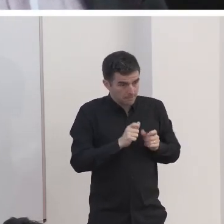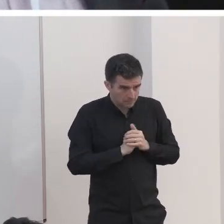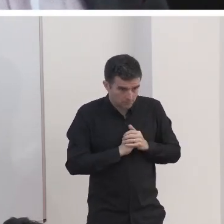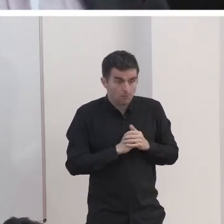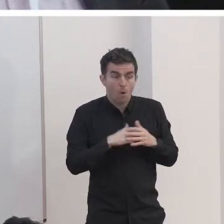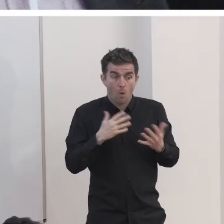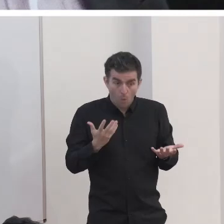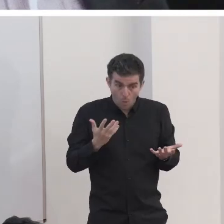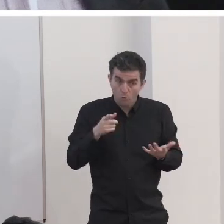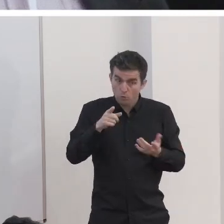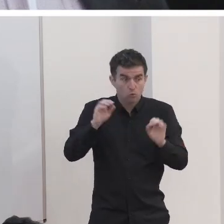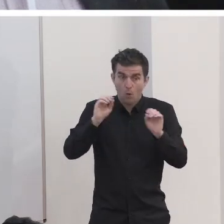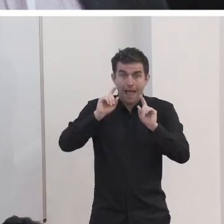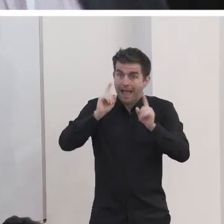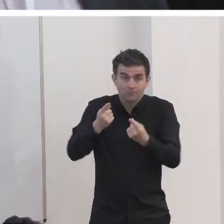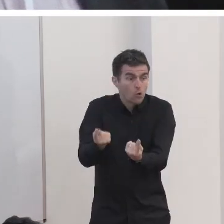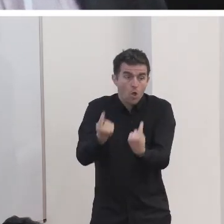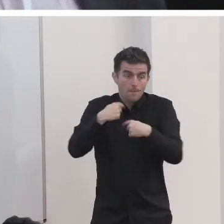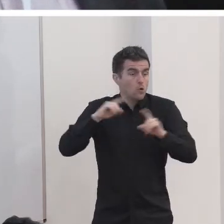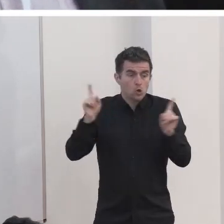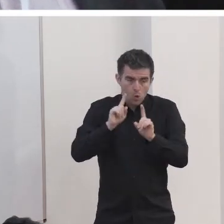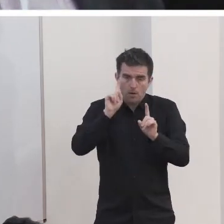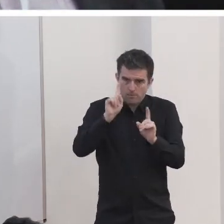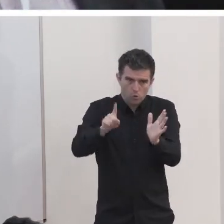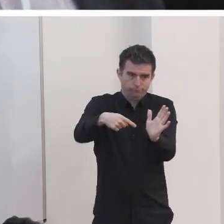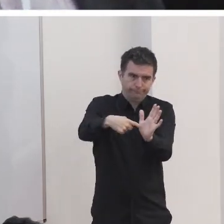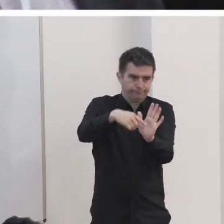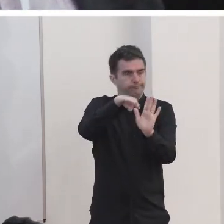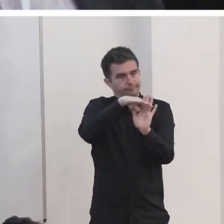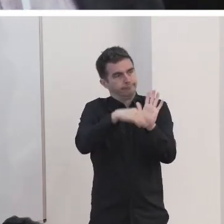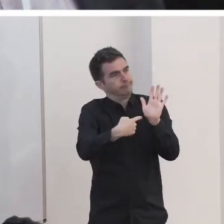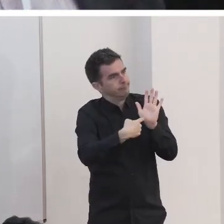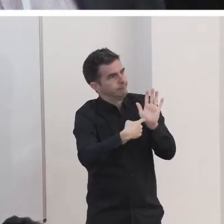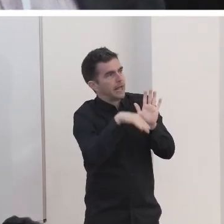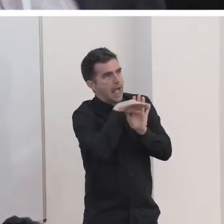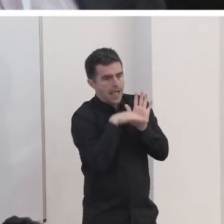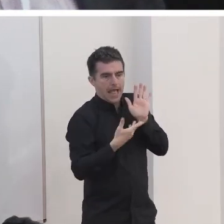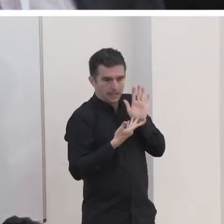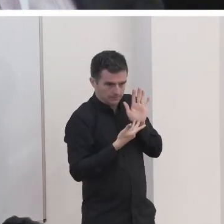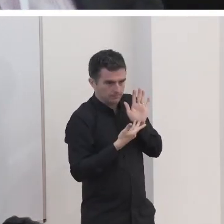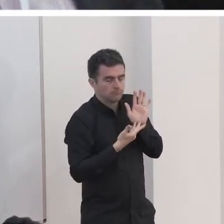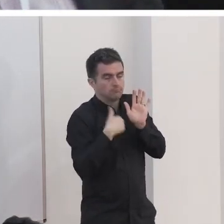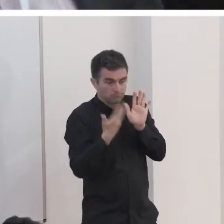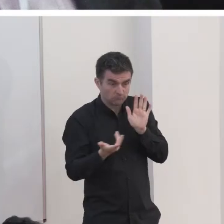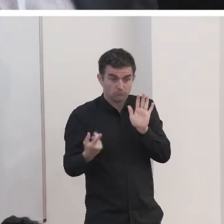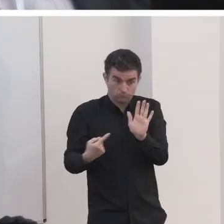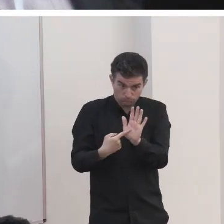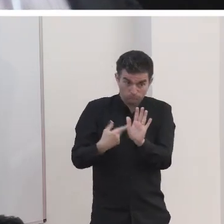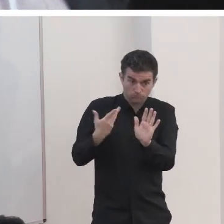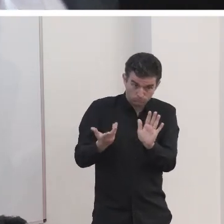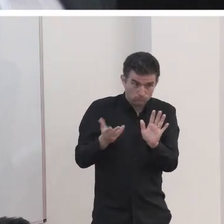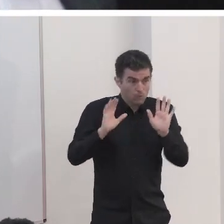you to handle this situation. You lead us. Just about 3 days. But before that, we